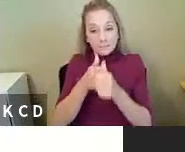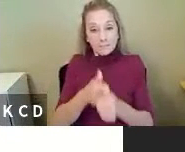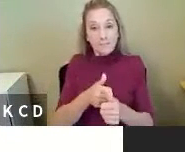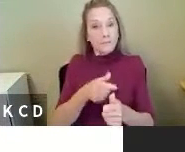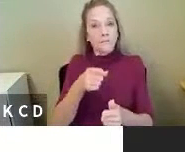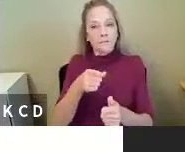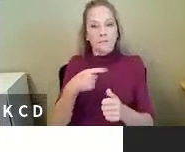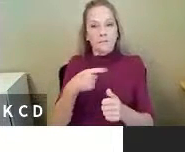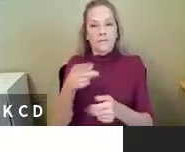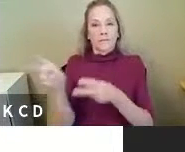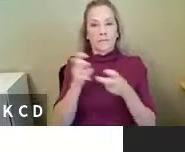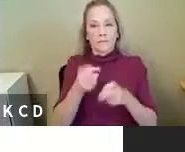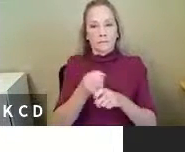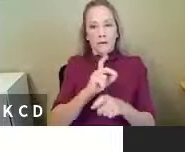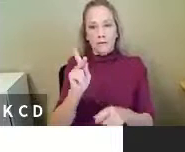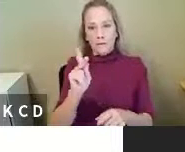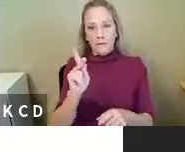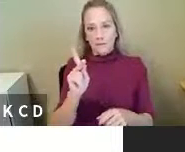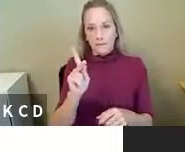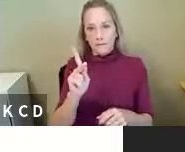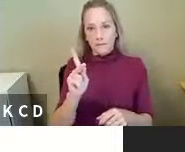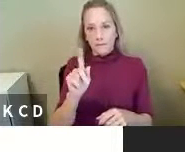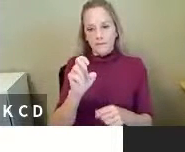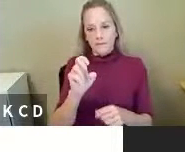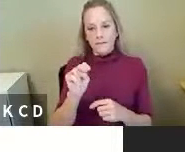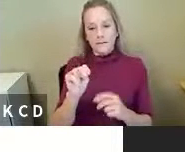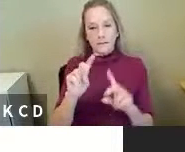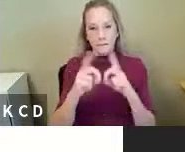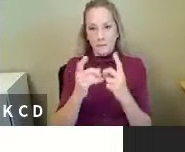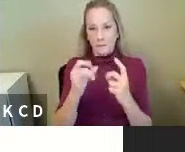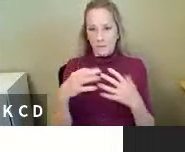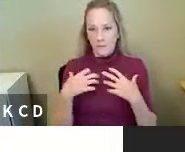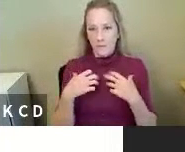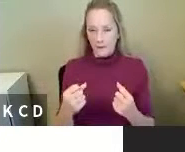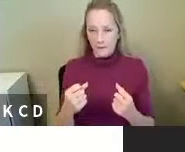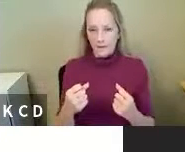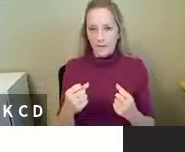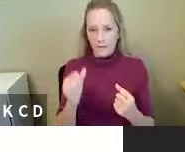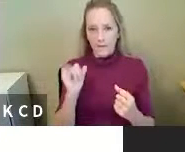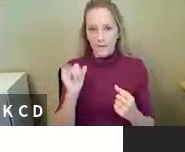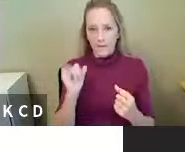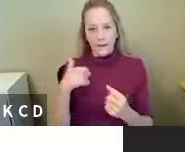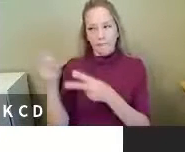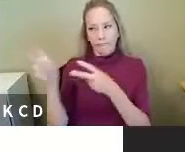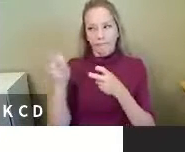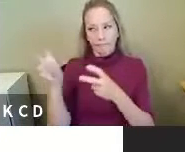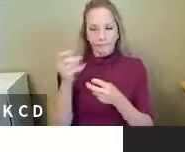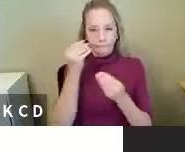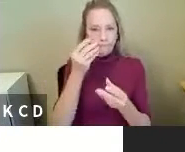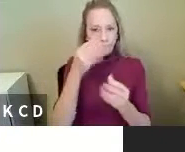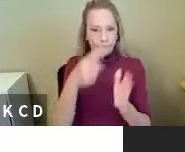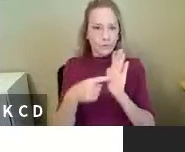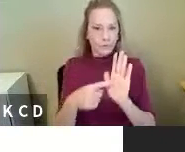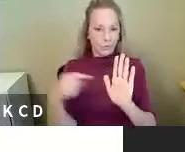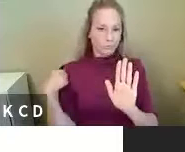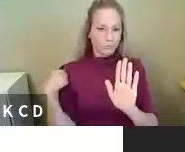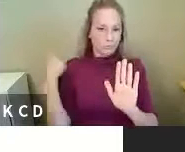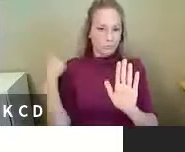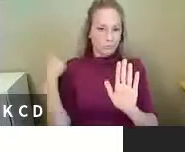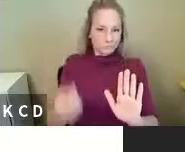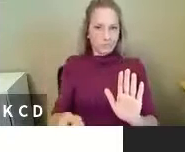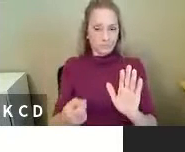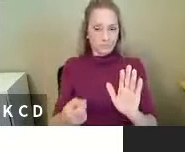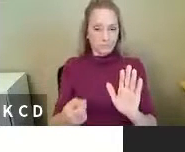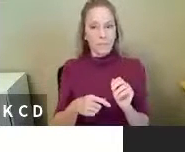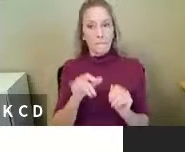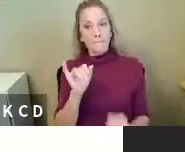Tennessee Department of Health data. That's what I've been showing you all along. And so I think the question